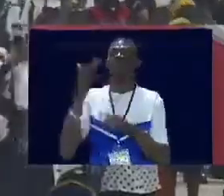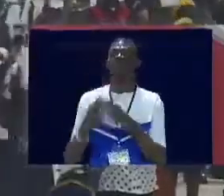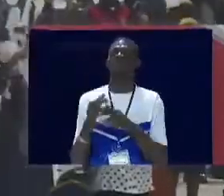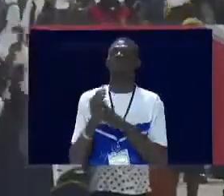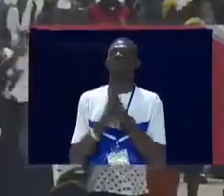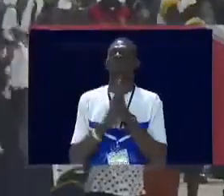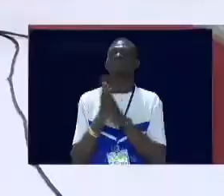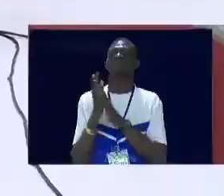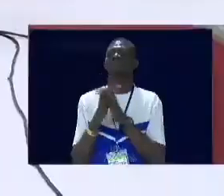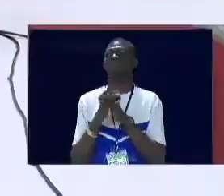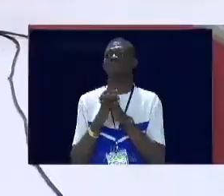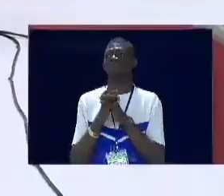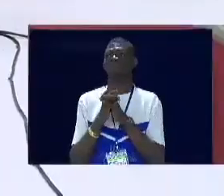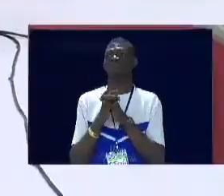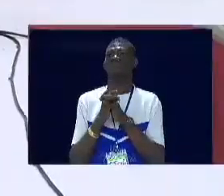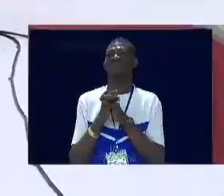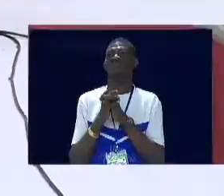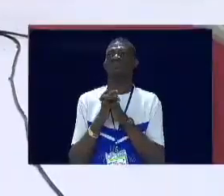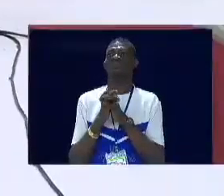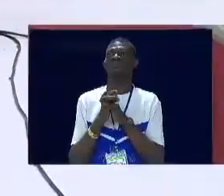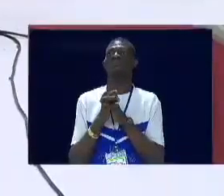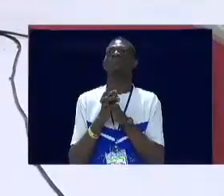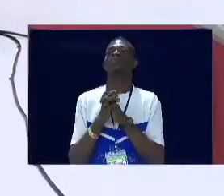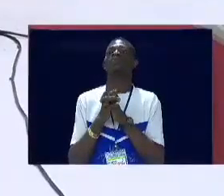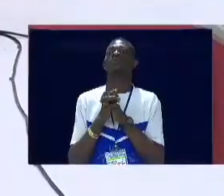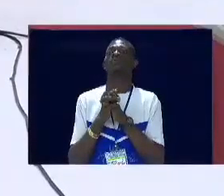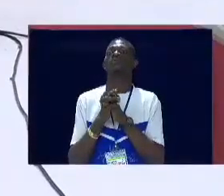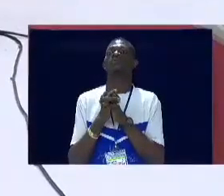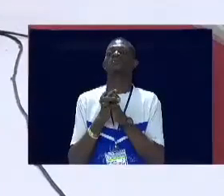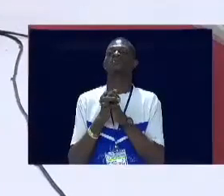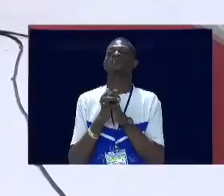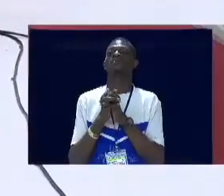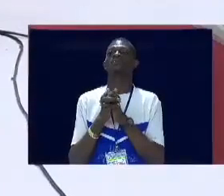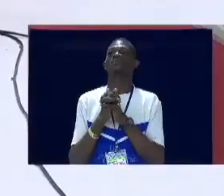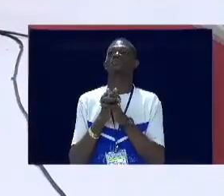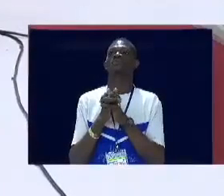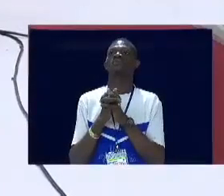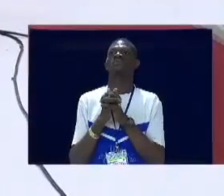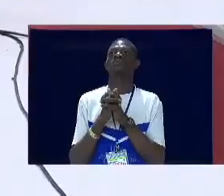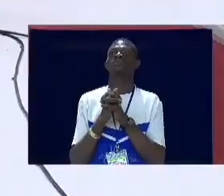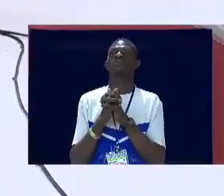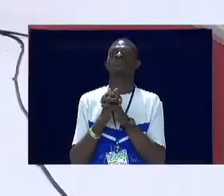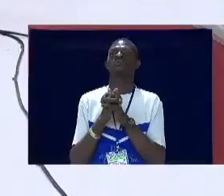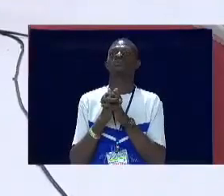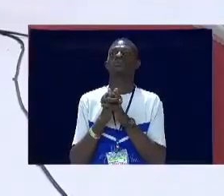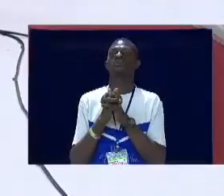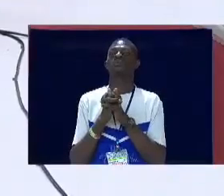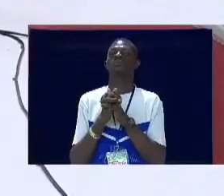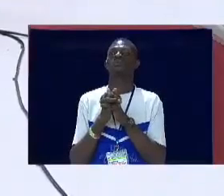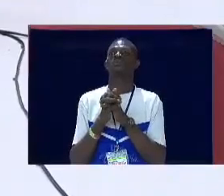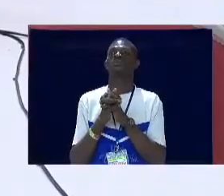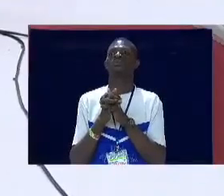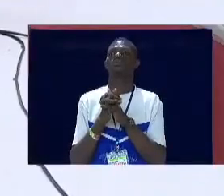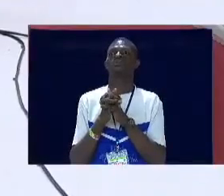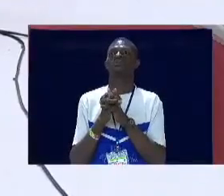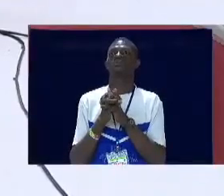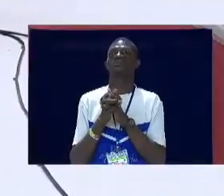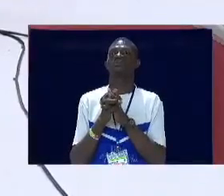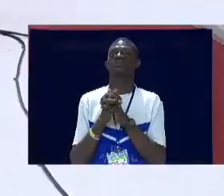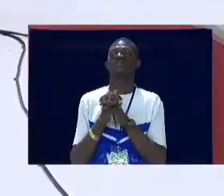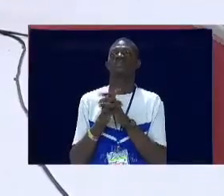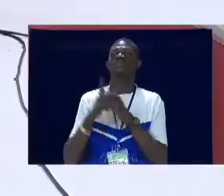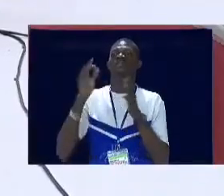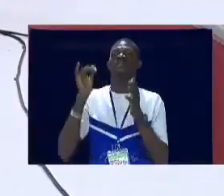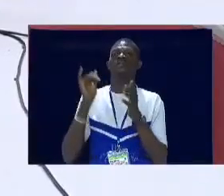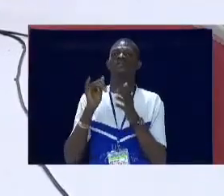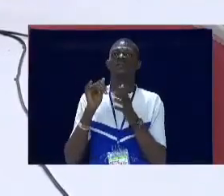Egba iloko meji emi Olorun. Now lay that piece of cloth